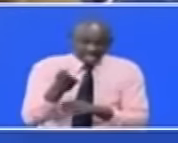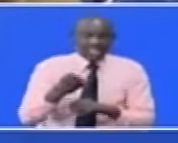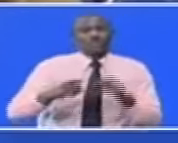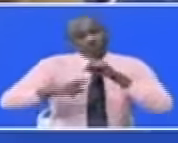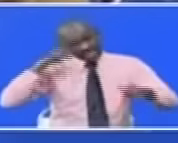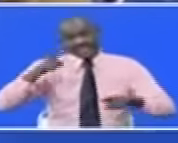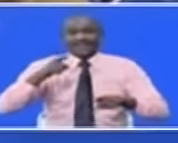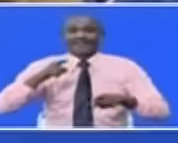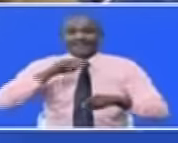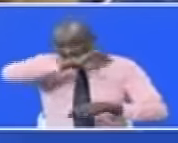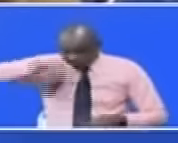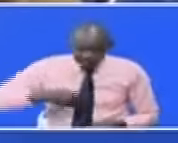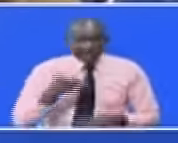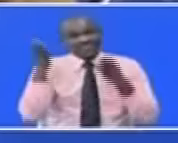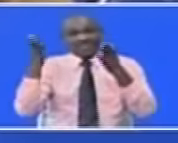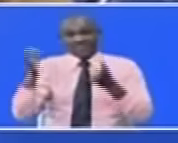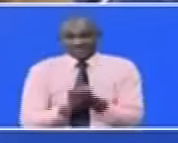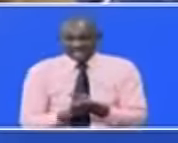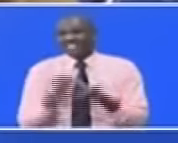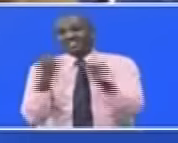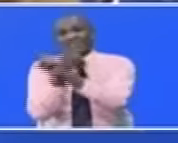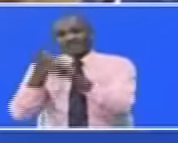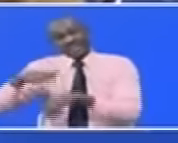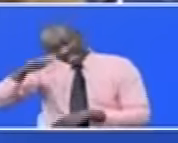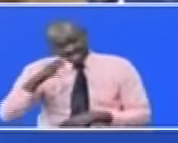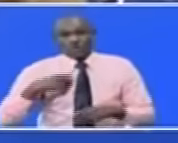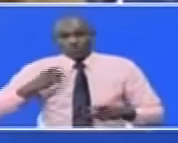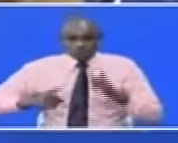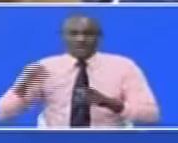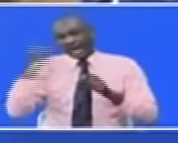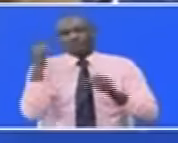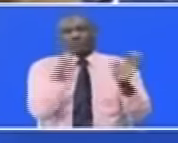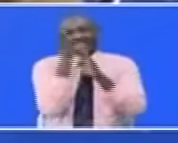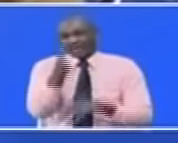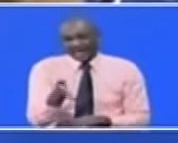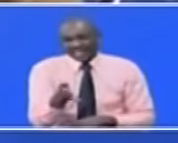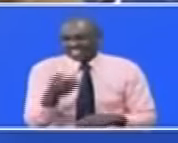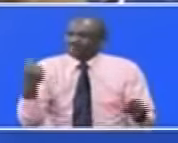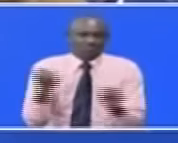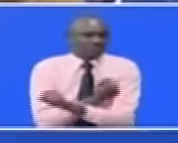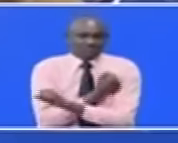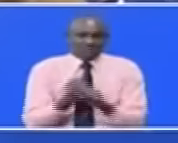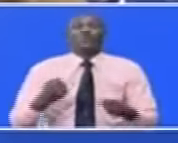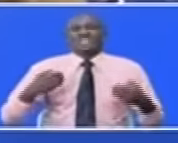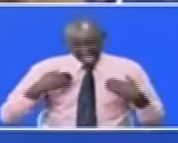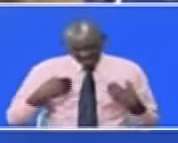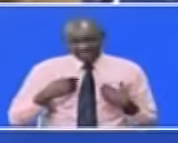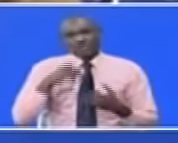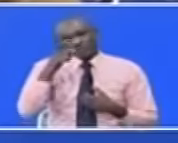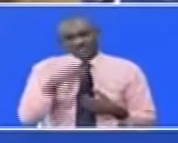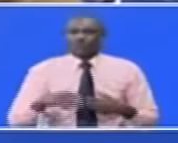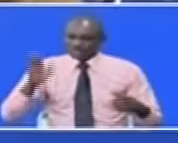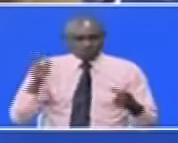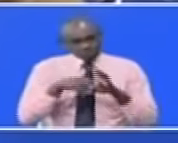ndovu, Masai Mara, wapi, Serengeti, unakimbia kuja kuhide hapa. We're gonna smoke you out of